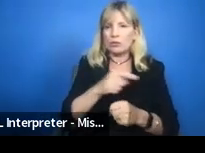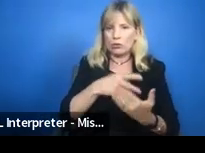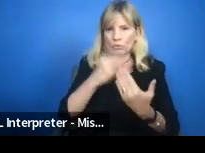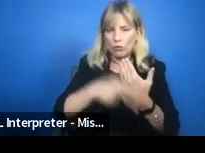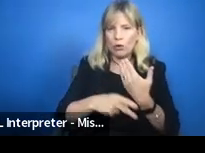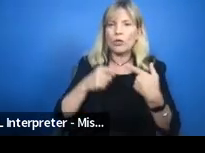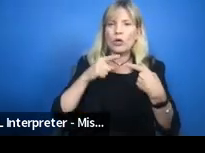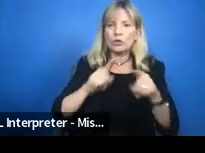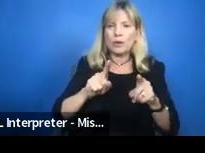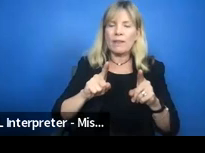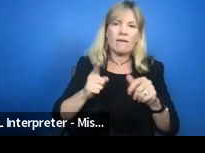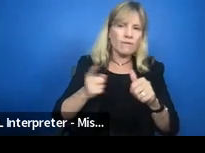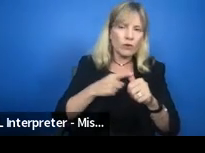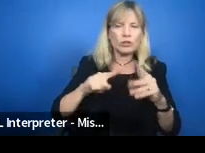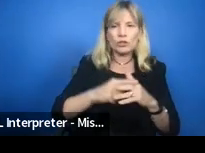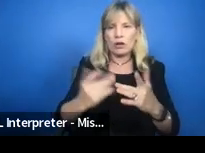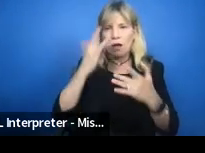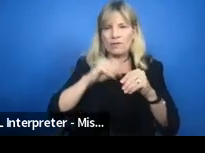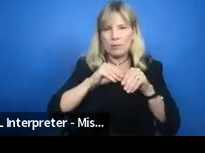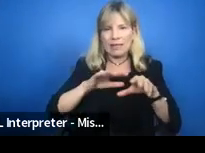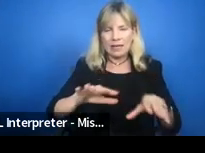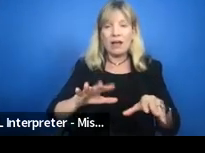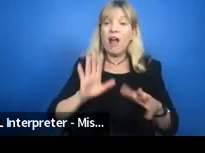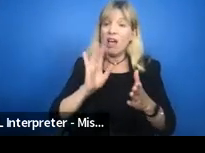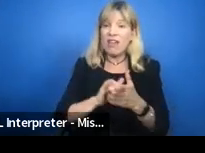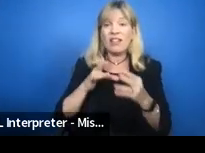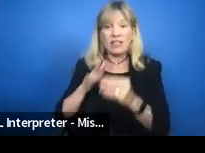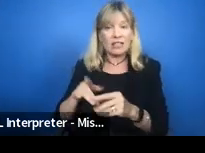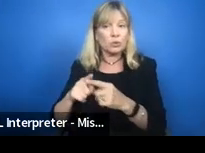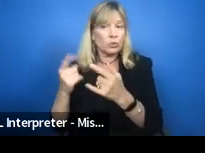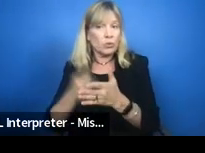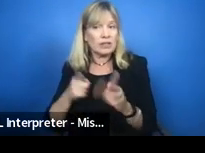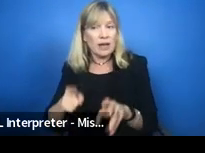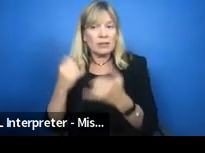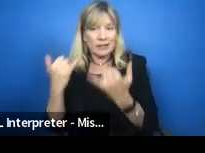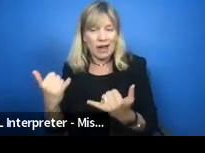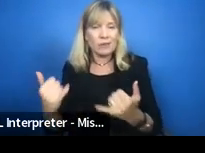of the COVID pandemic, which ultimately led us to this point.